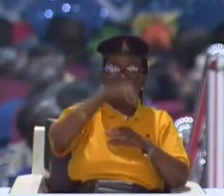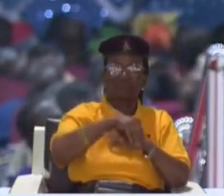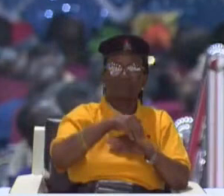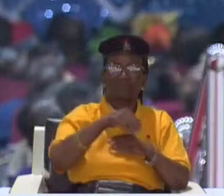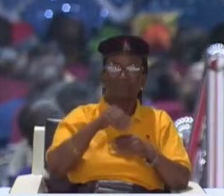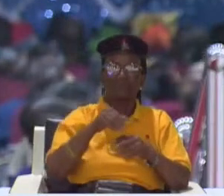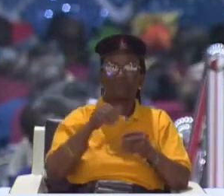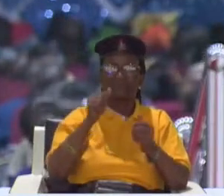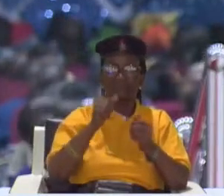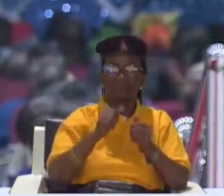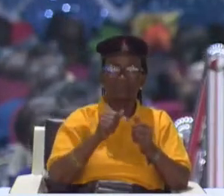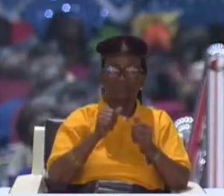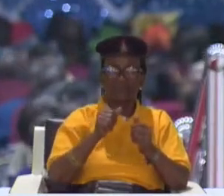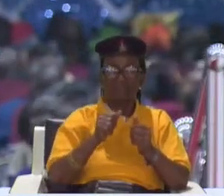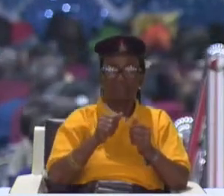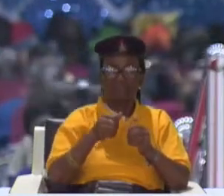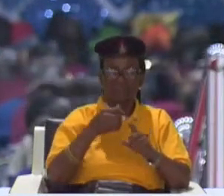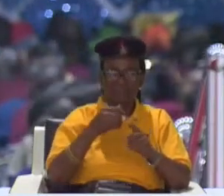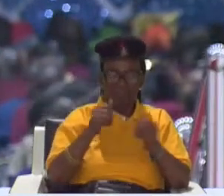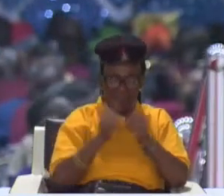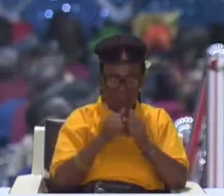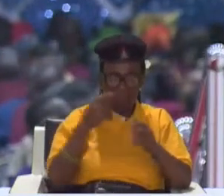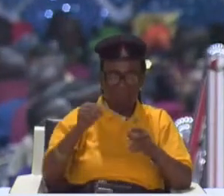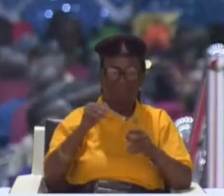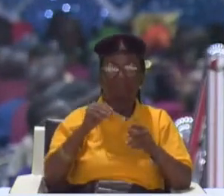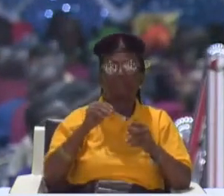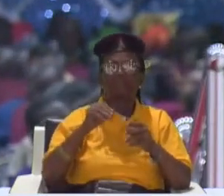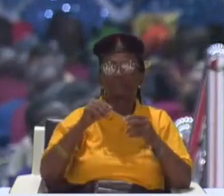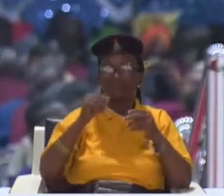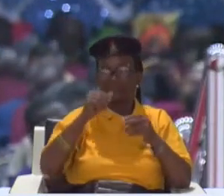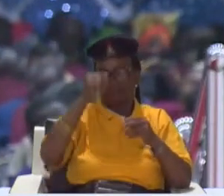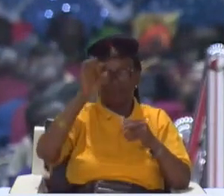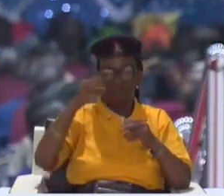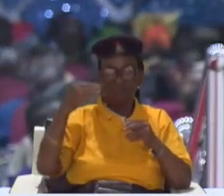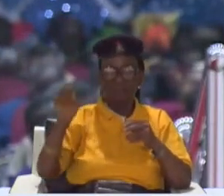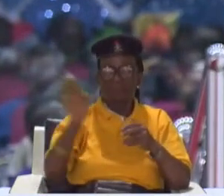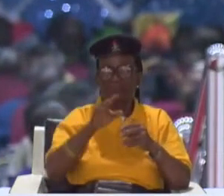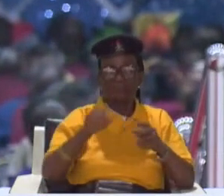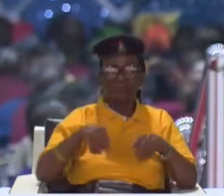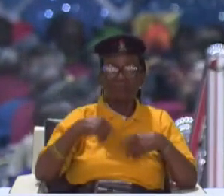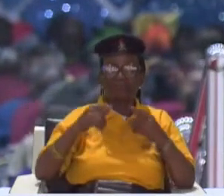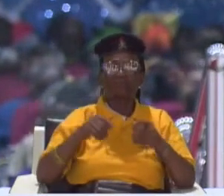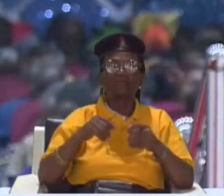life. Number one, thank God.